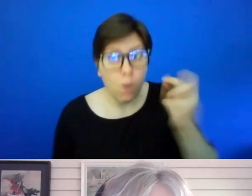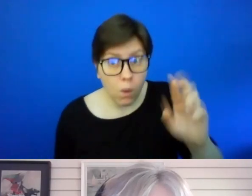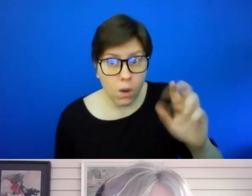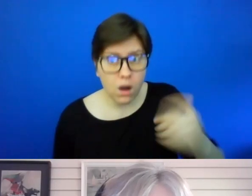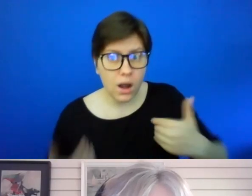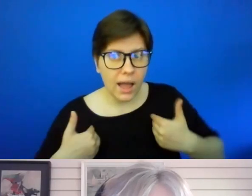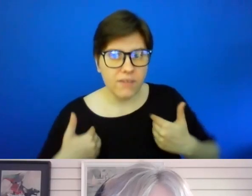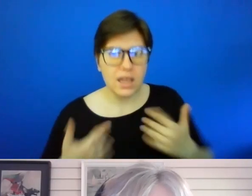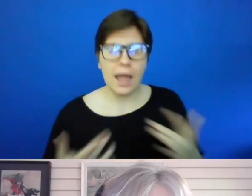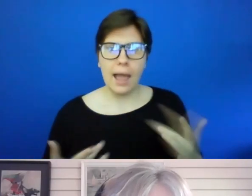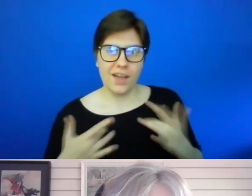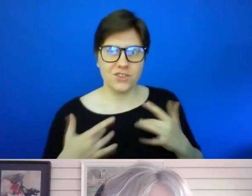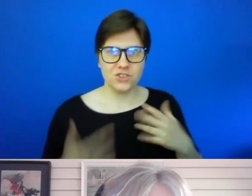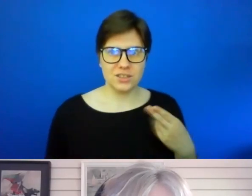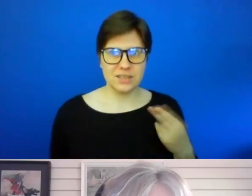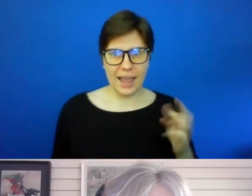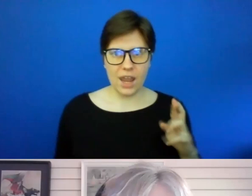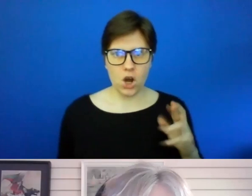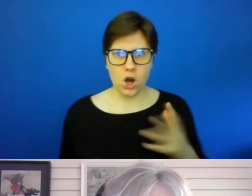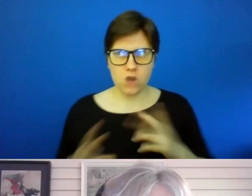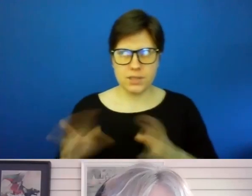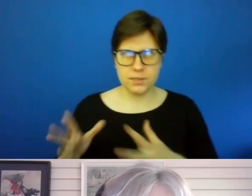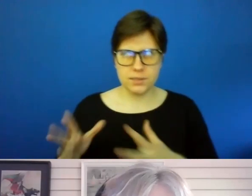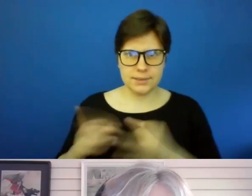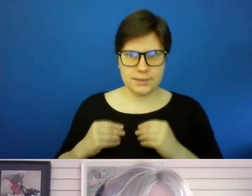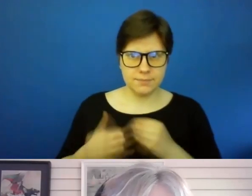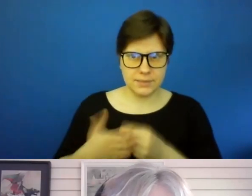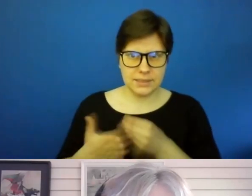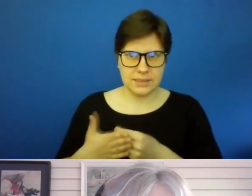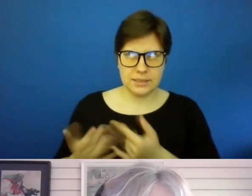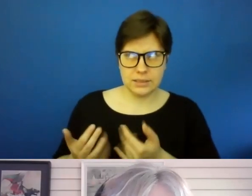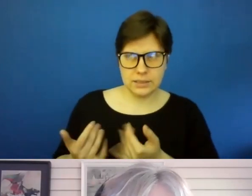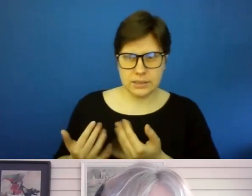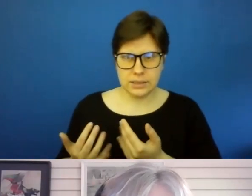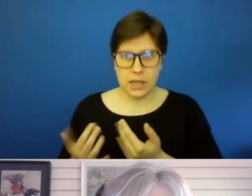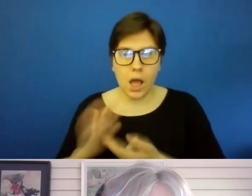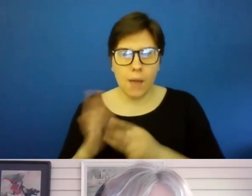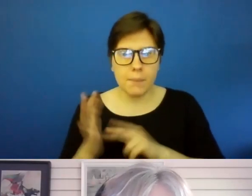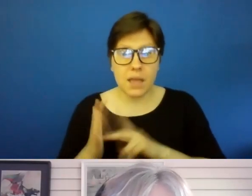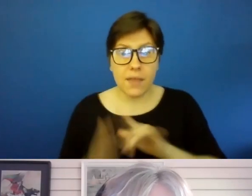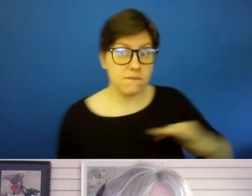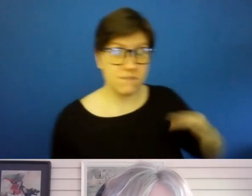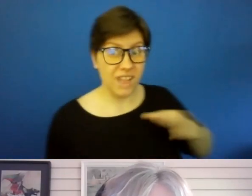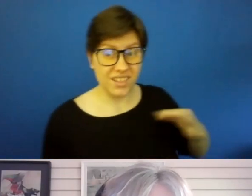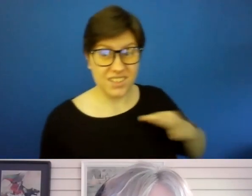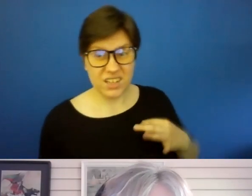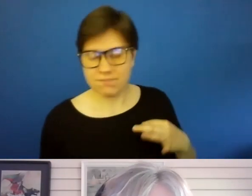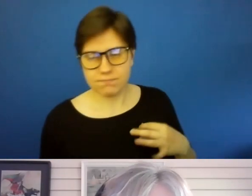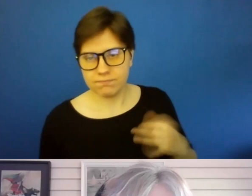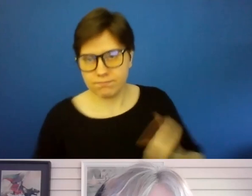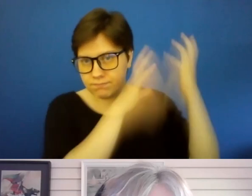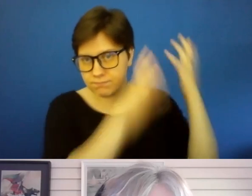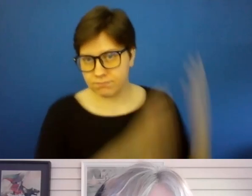anxious heir who's ready to receive the money, it means that voluntariness quickly goes out the